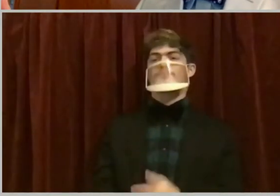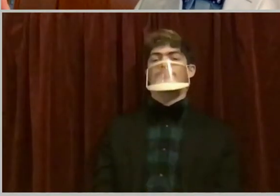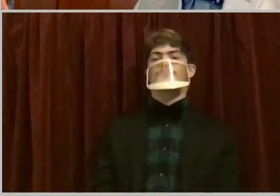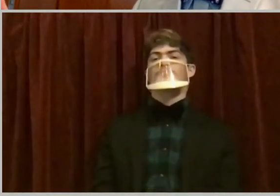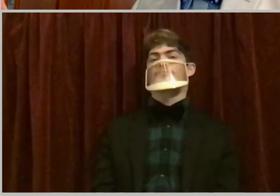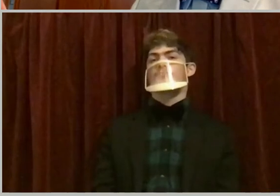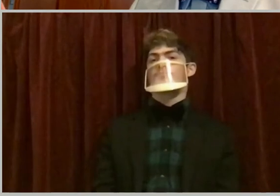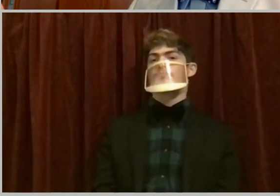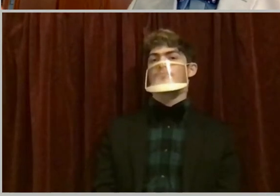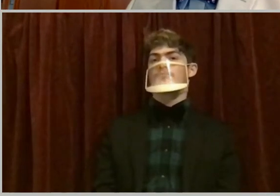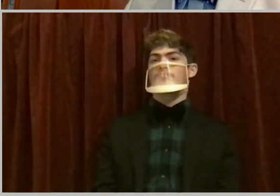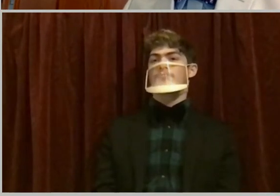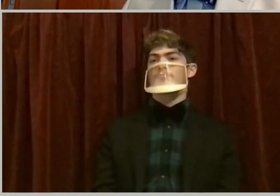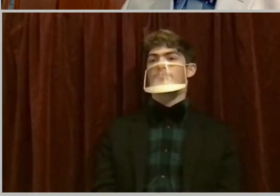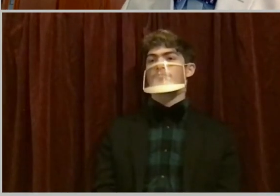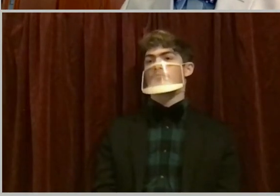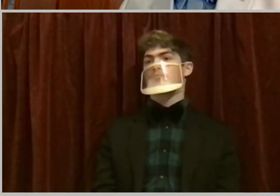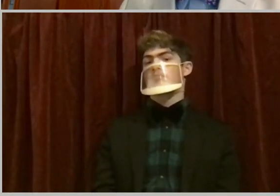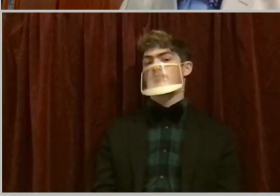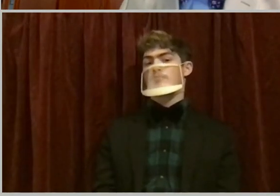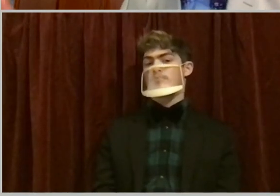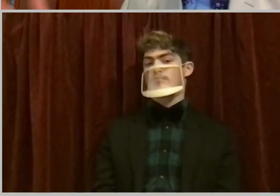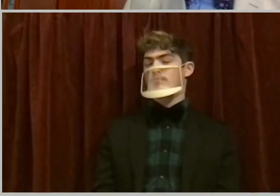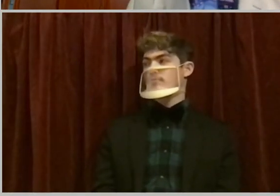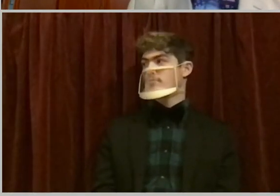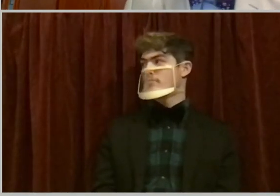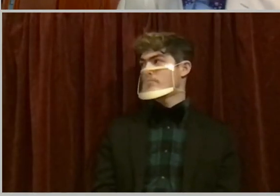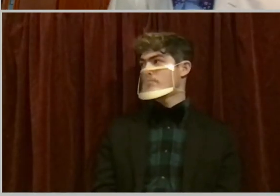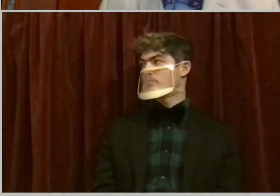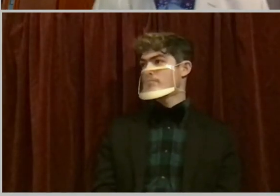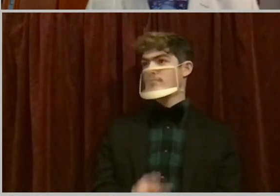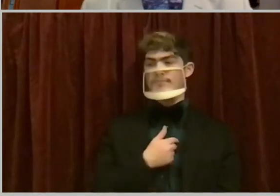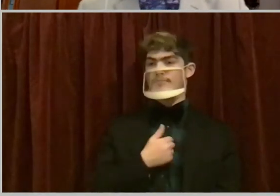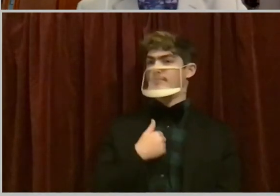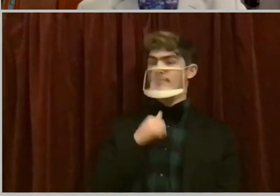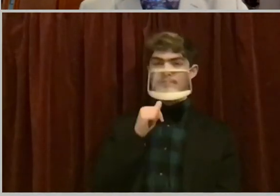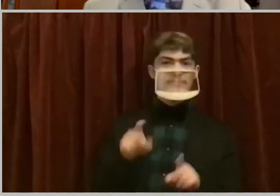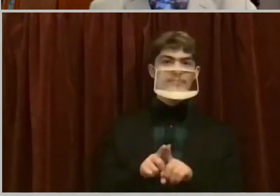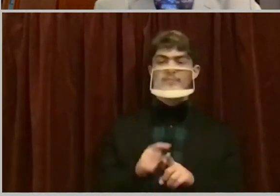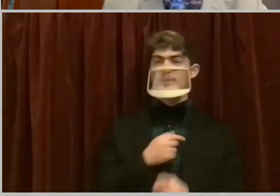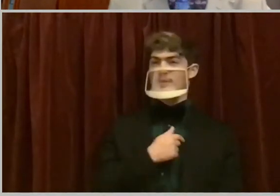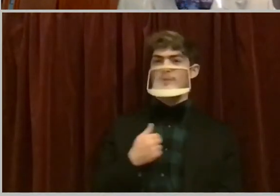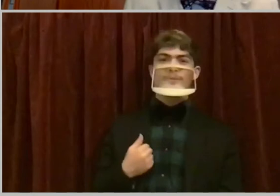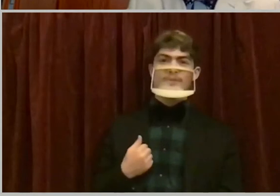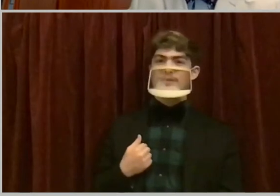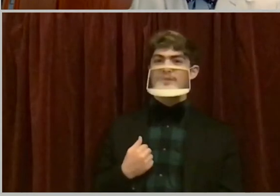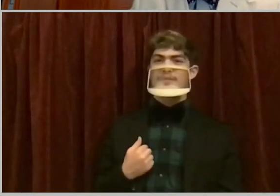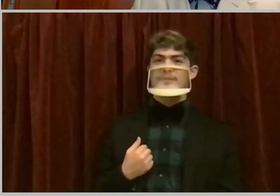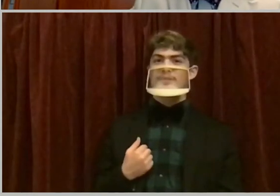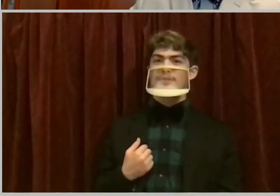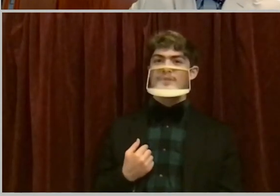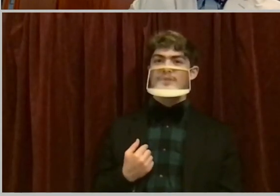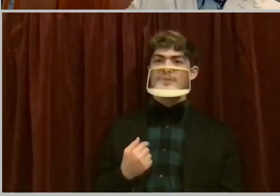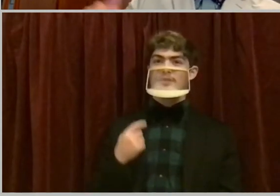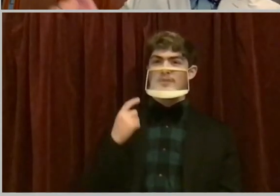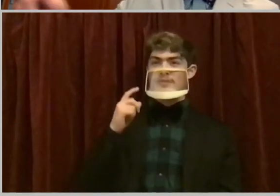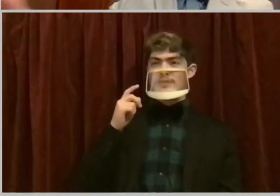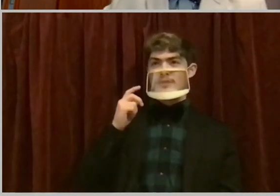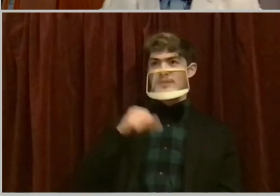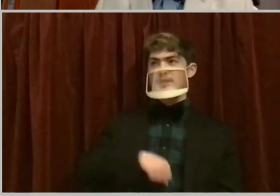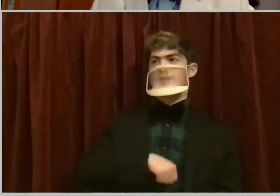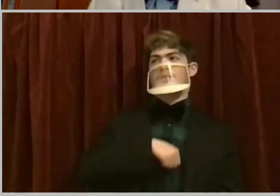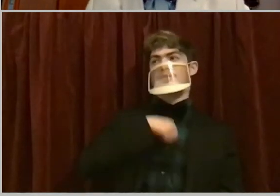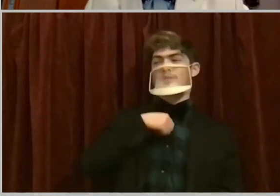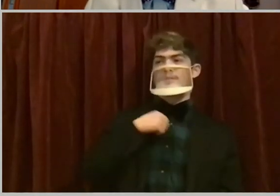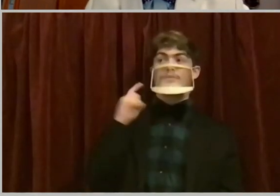out. We're not like that. We are biased. We're biased in showing compassion because we'll only